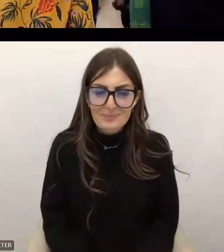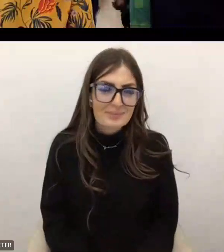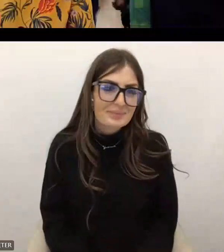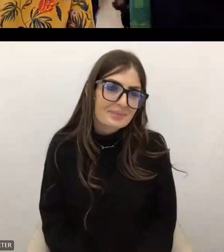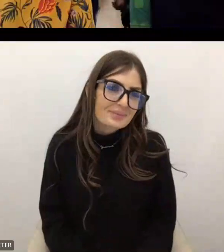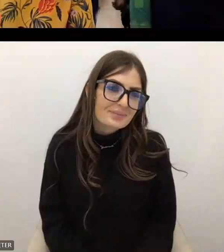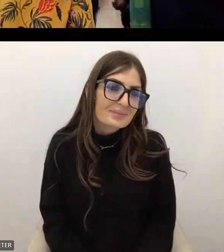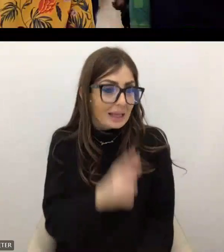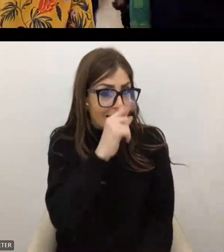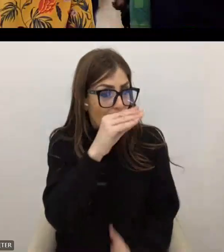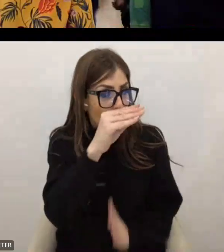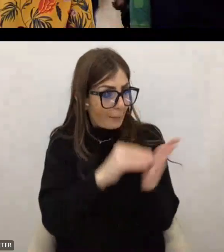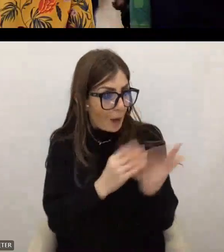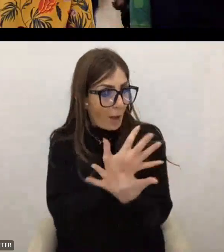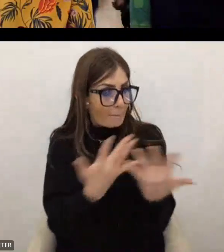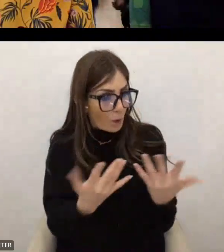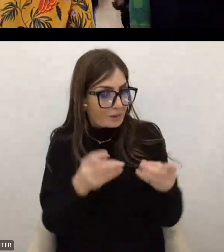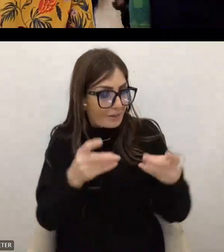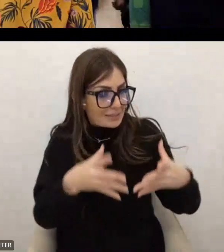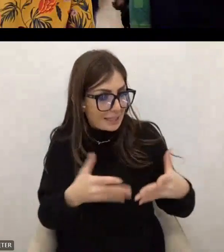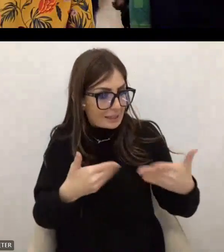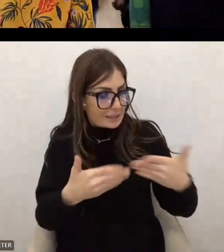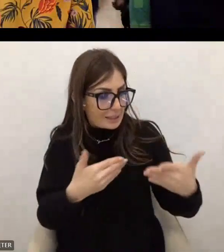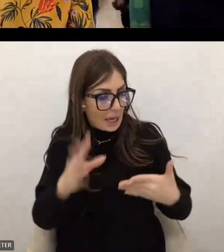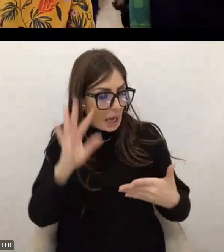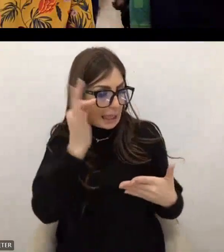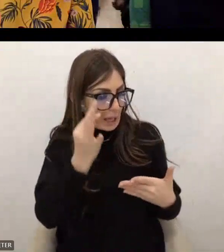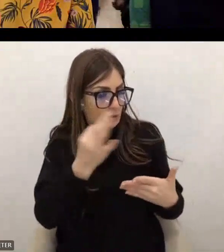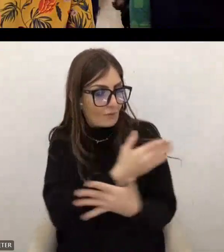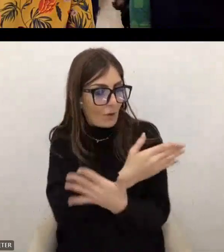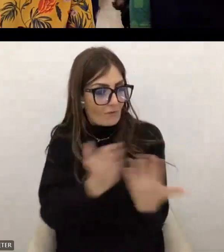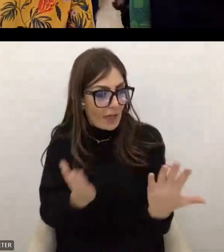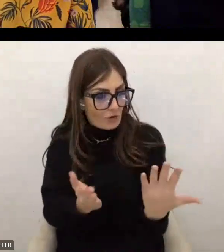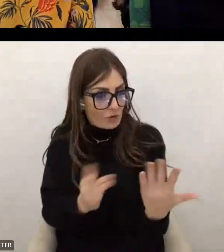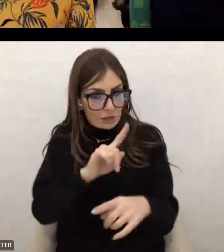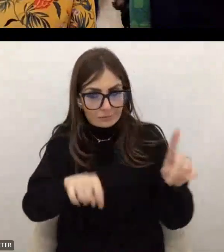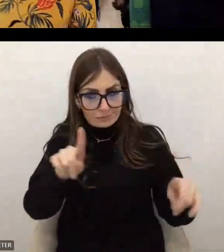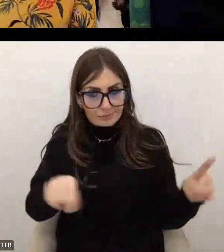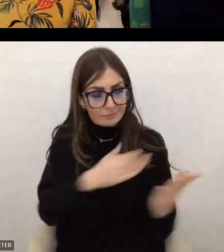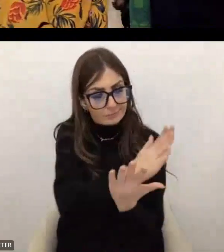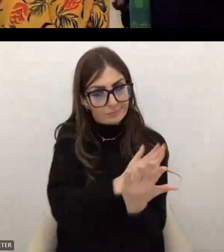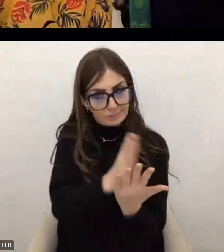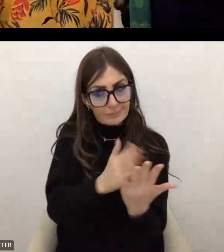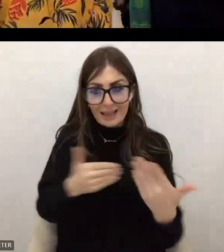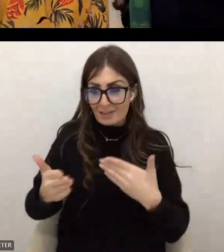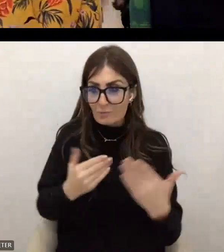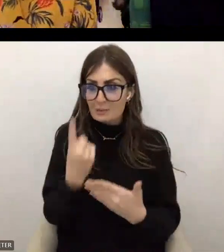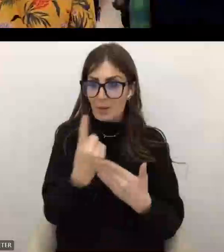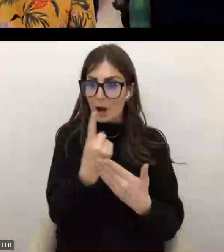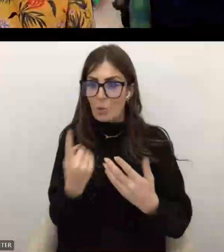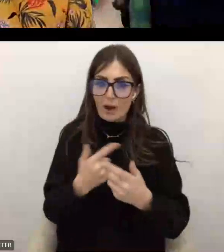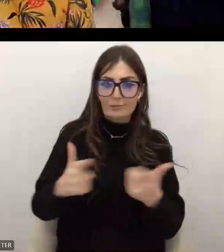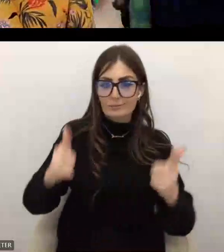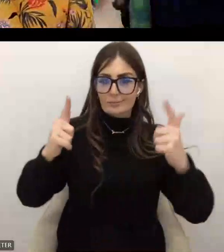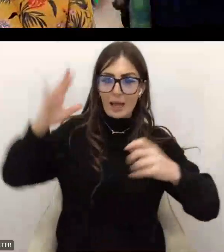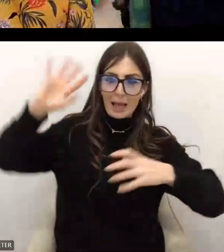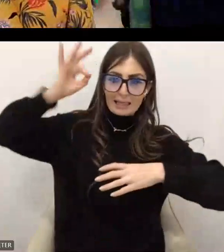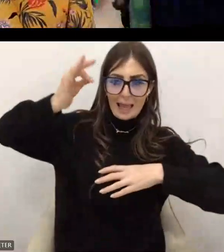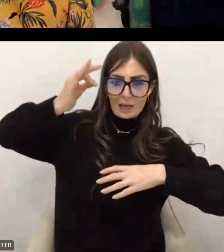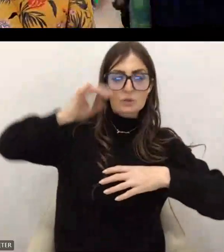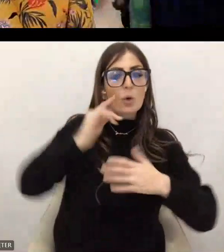Can we apply as a multi-facility council for various facilities if they are managed by one overarching council, or is it